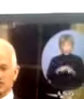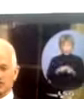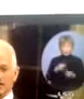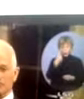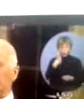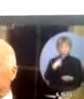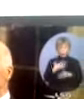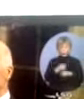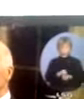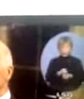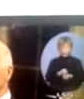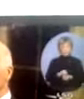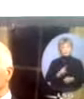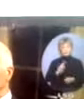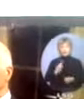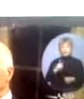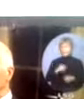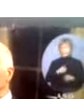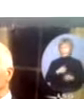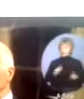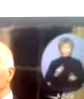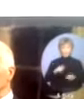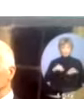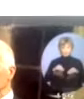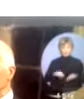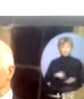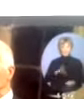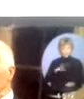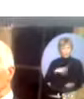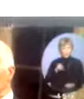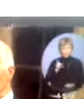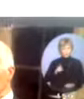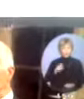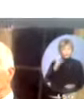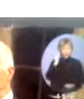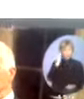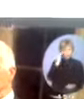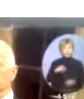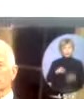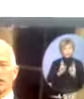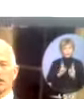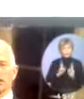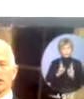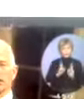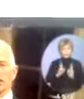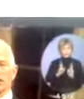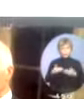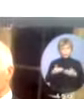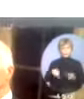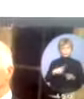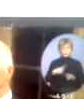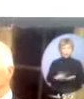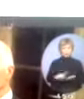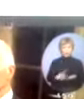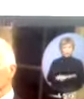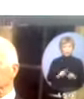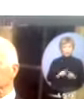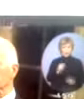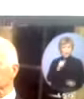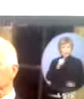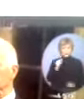Prime Minister, any Prime Minister, had a moral obligation to respect the will of the House. Well, yesterday,